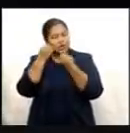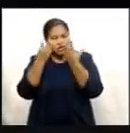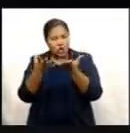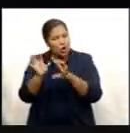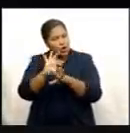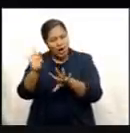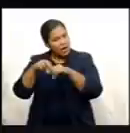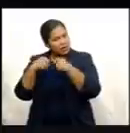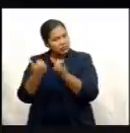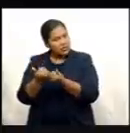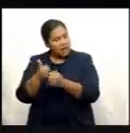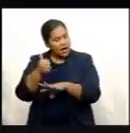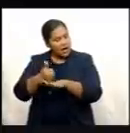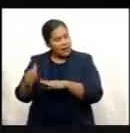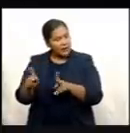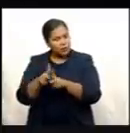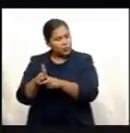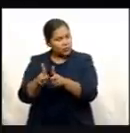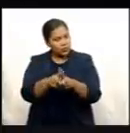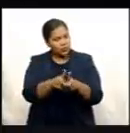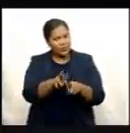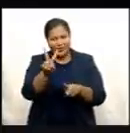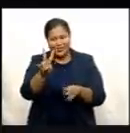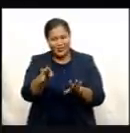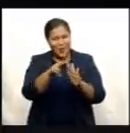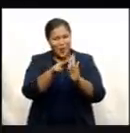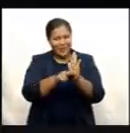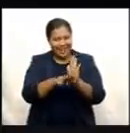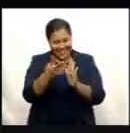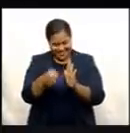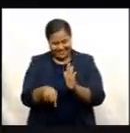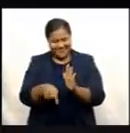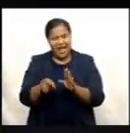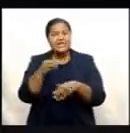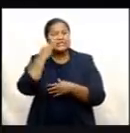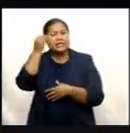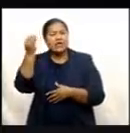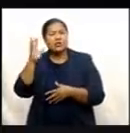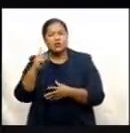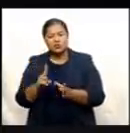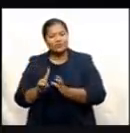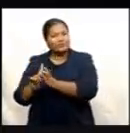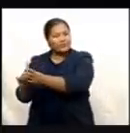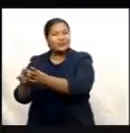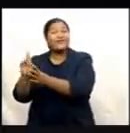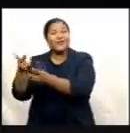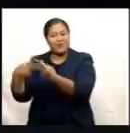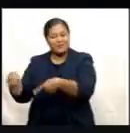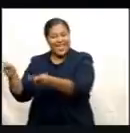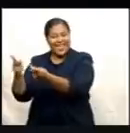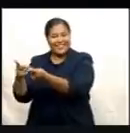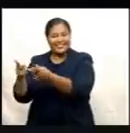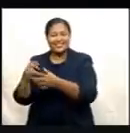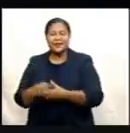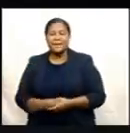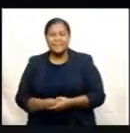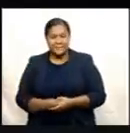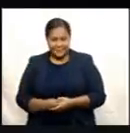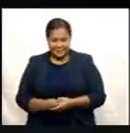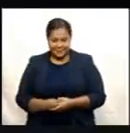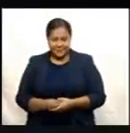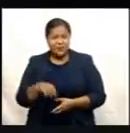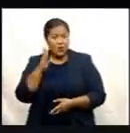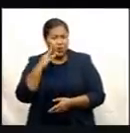with government's partnership with two resorts here in Singatoka to house primary COVID-19 contacts. When